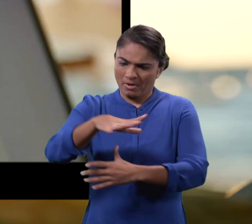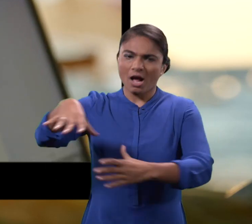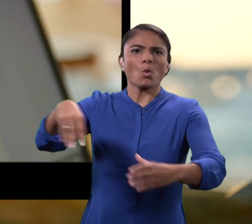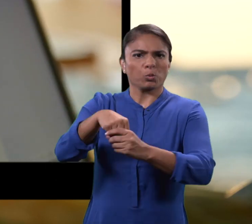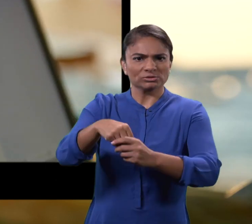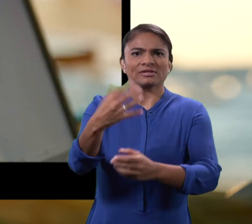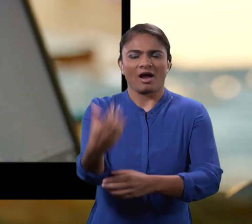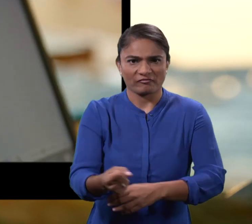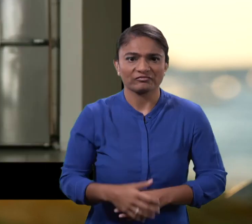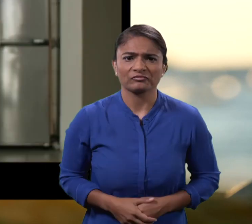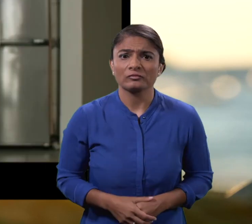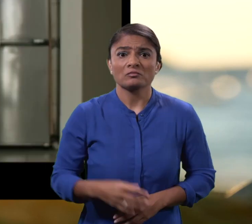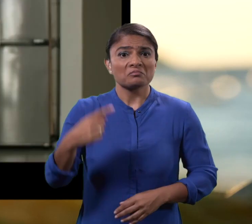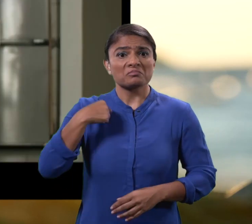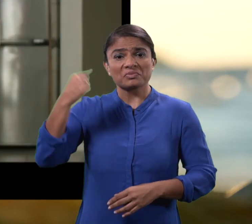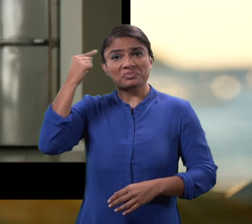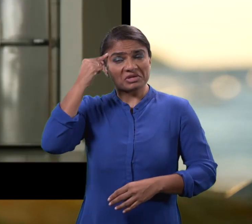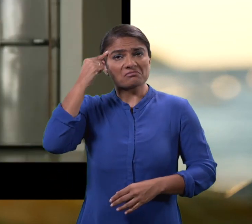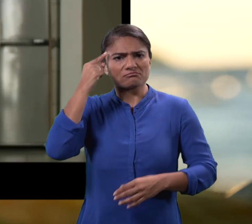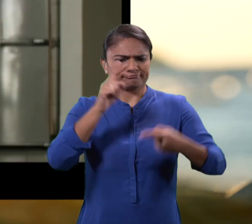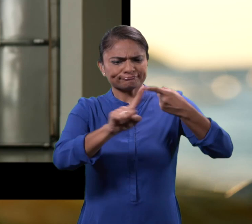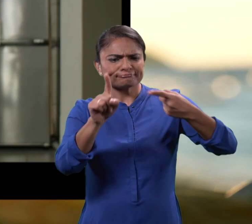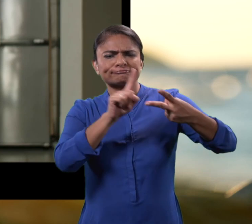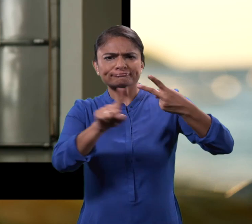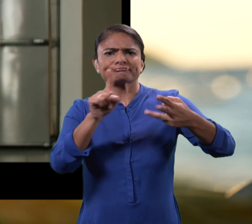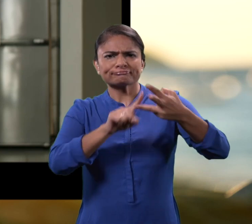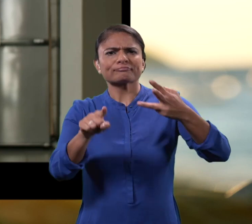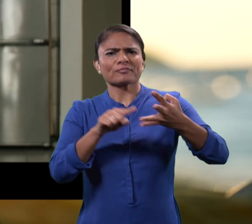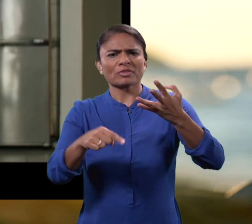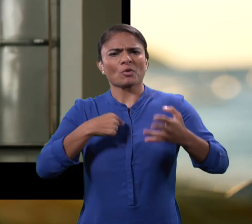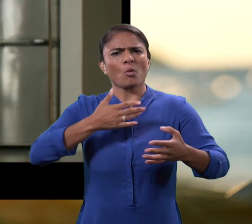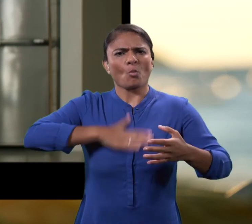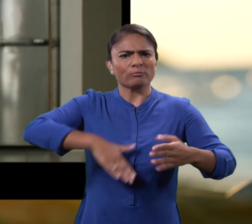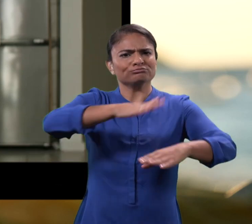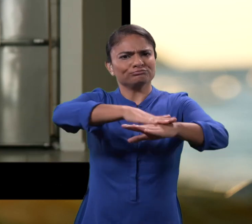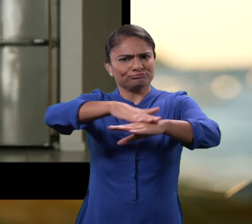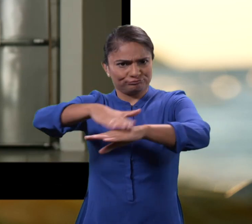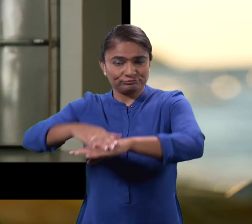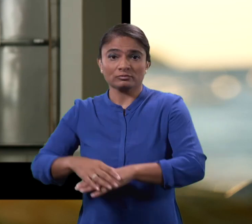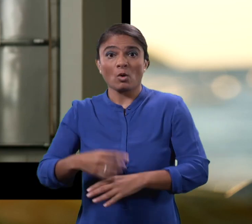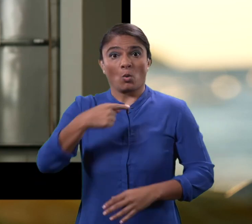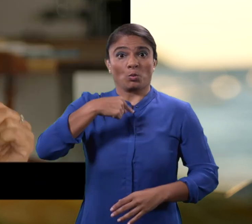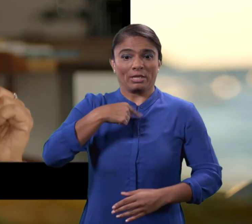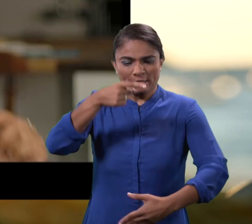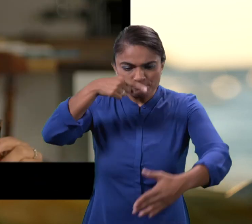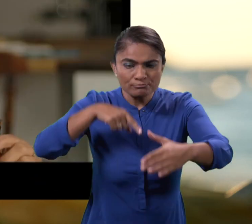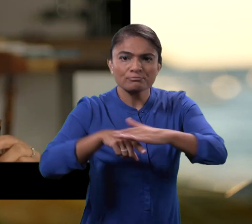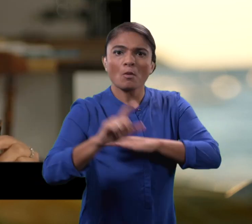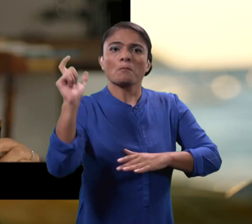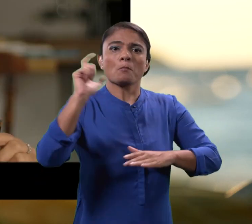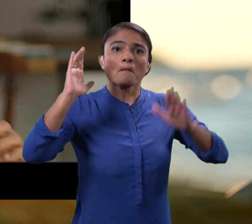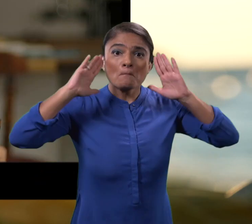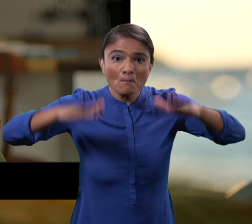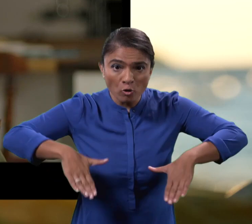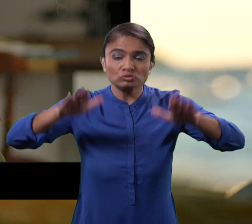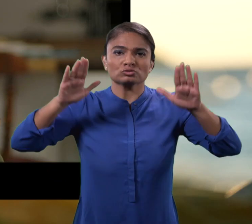that happens. I think one of the very significant things that I'd like to highlight is that when we get to the